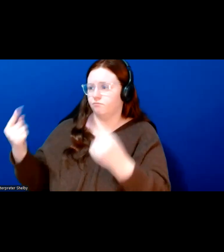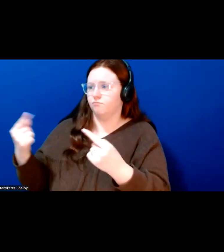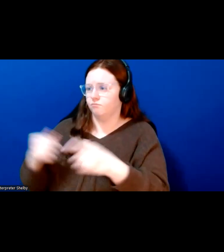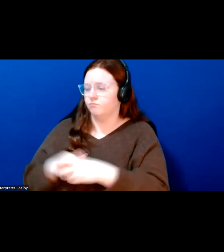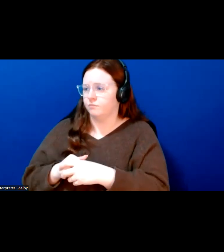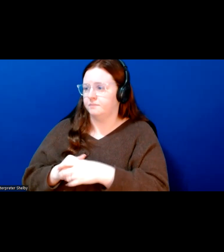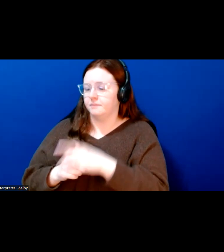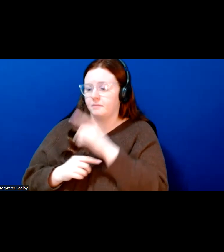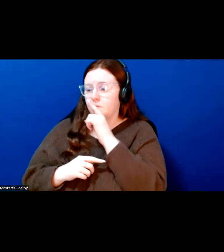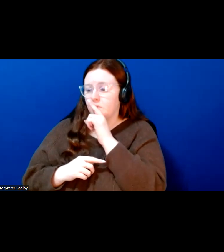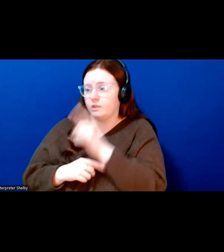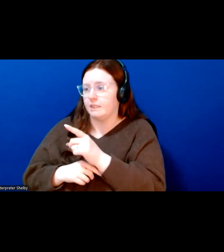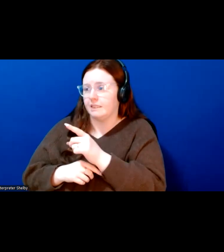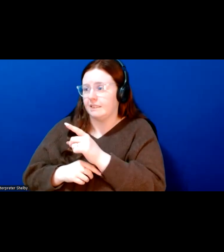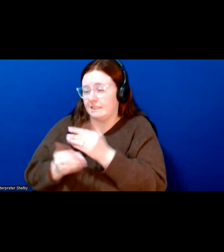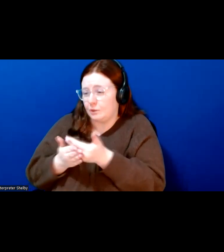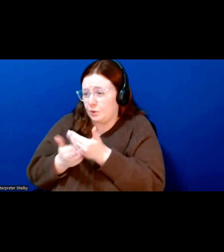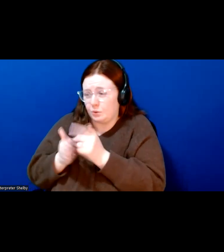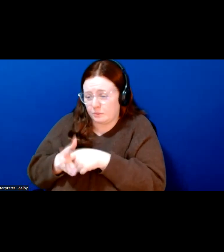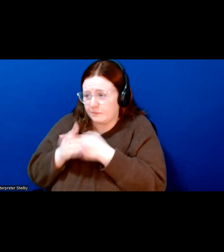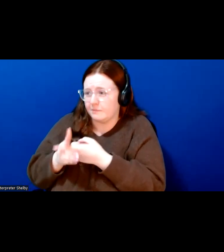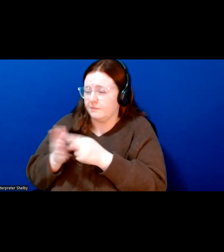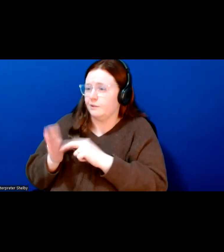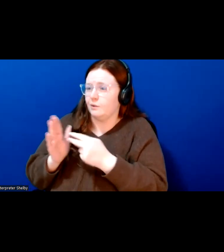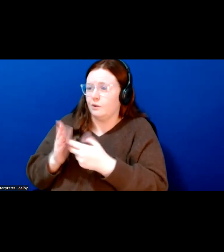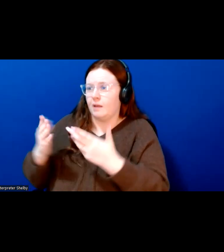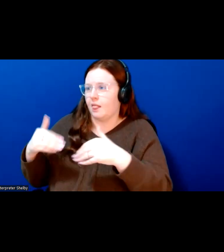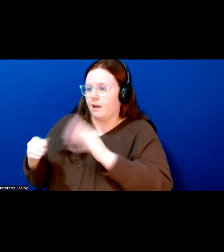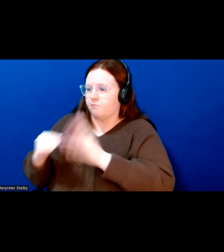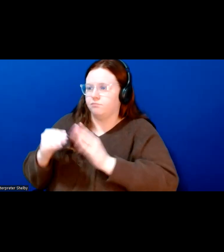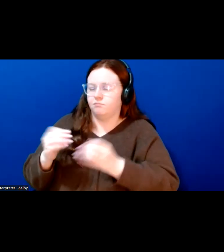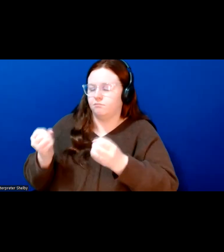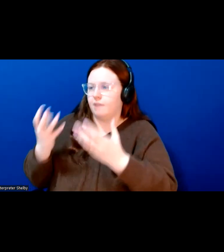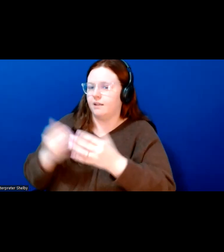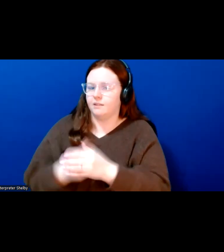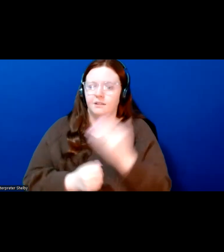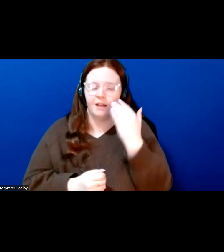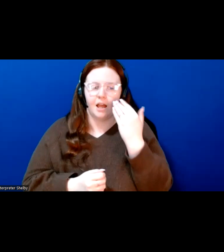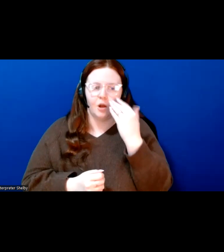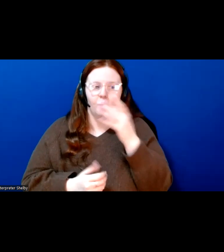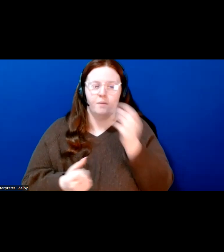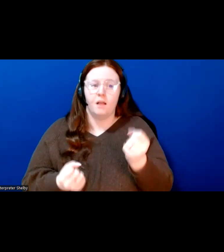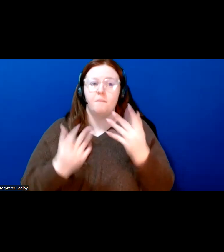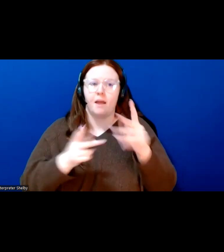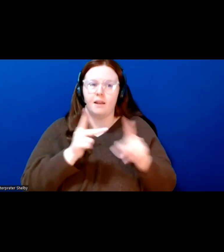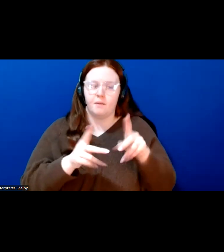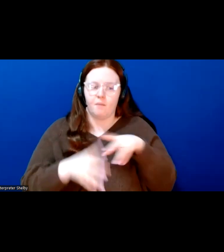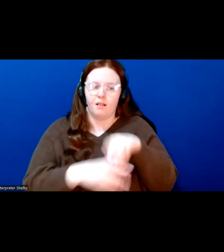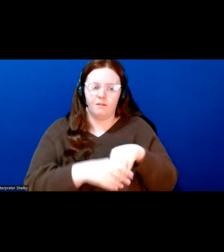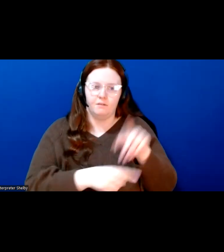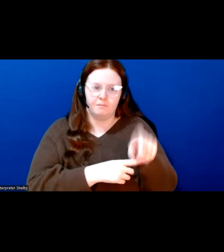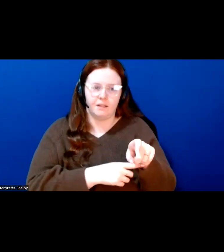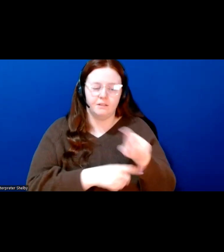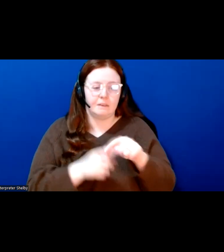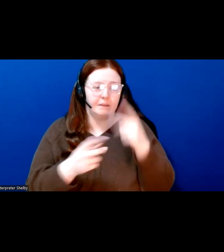it's really in its infancy still, so there's so much more yet to be achieved. I know that it's going to take a village to make this happen, but I see